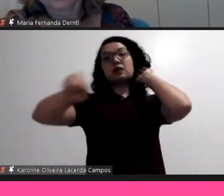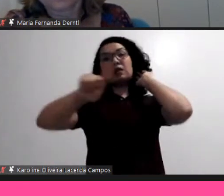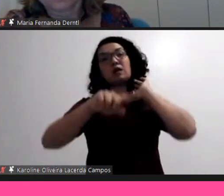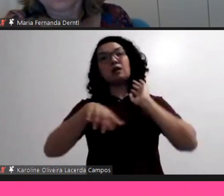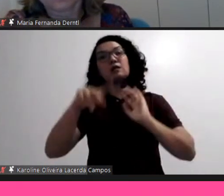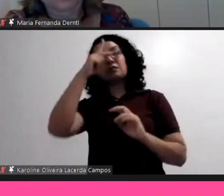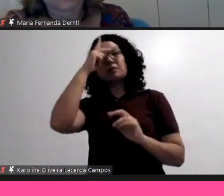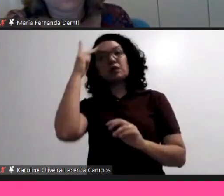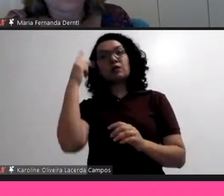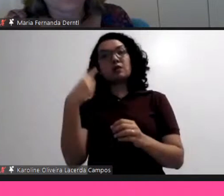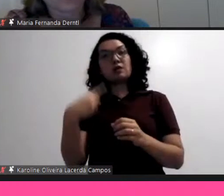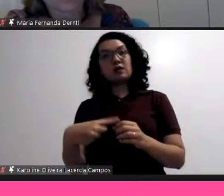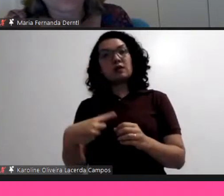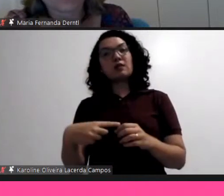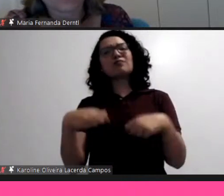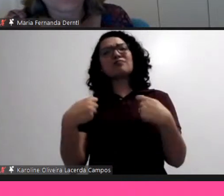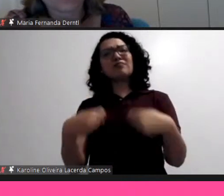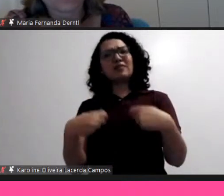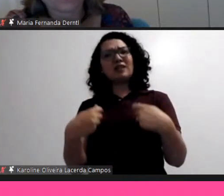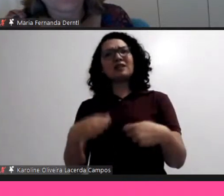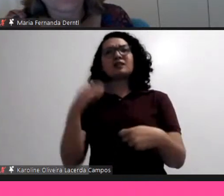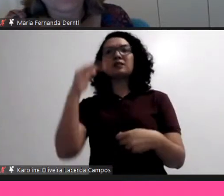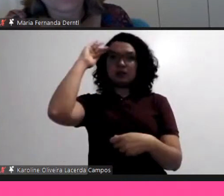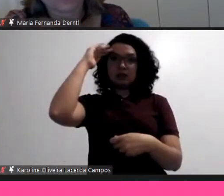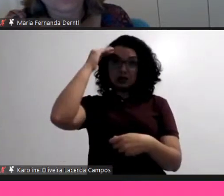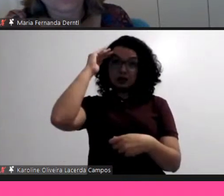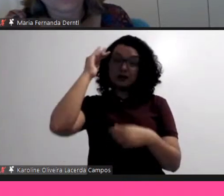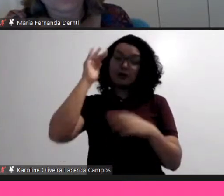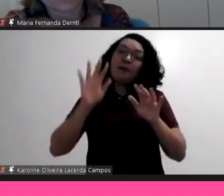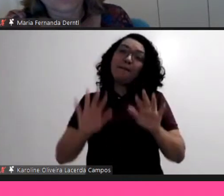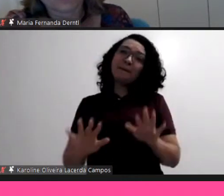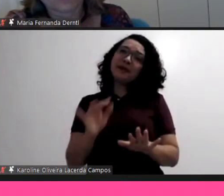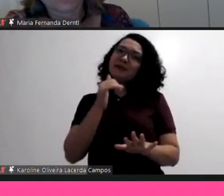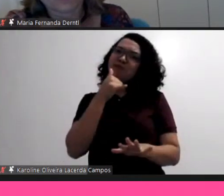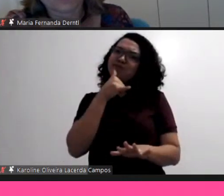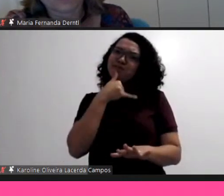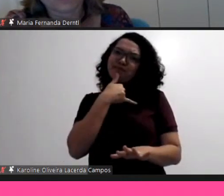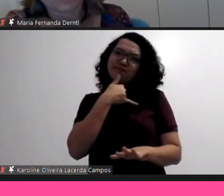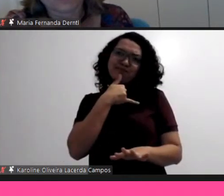But unfortunately, on government level right now, there is a